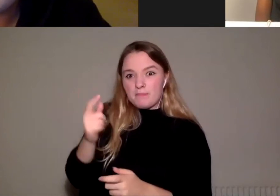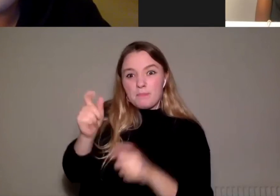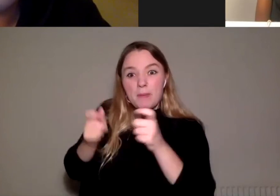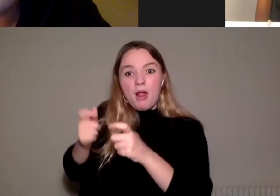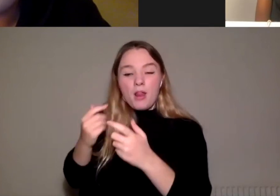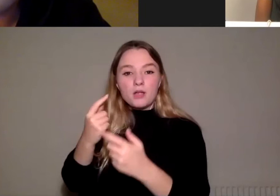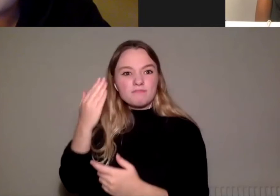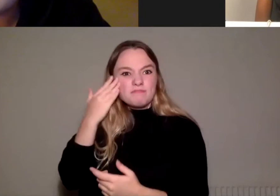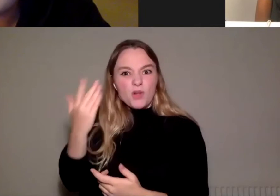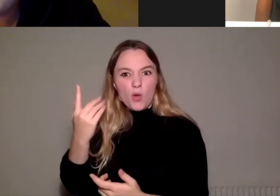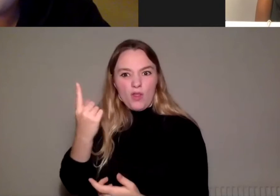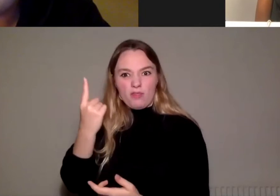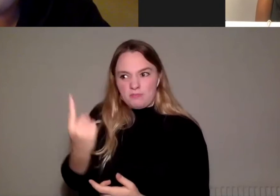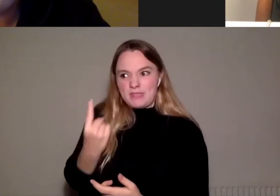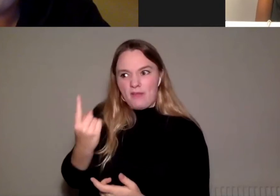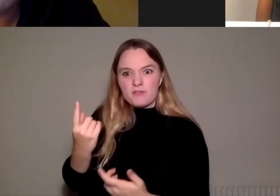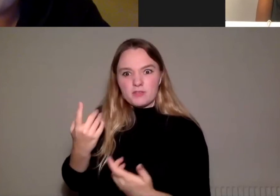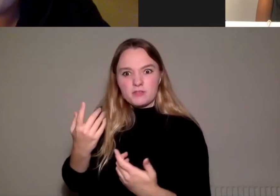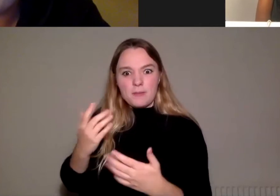Some great comments here.